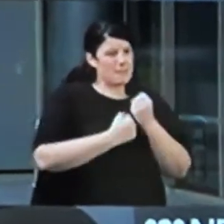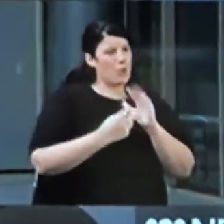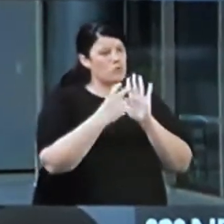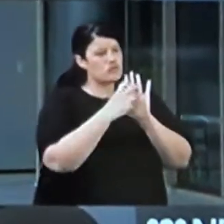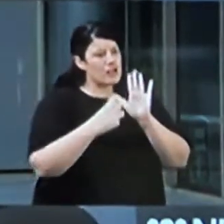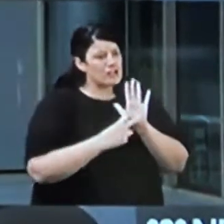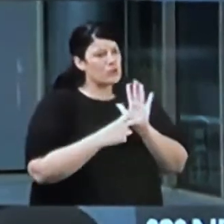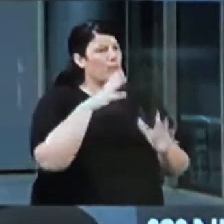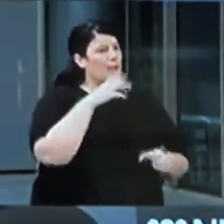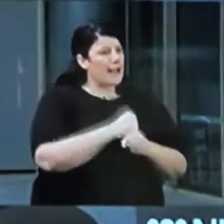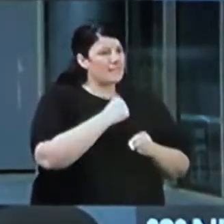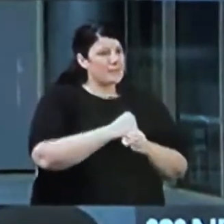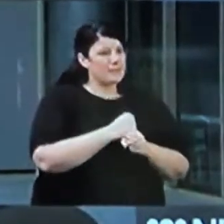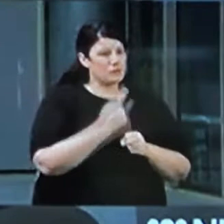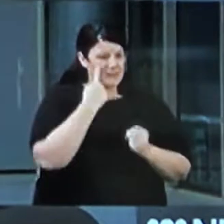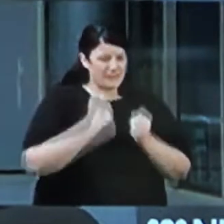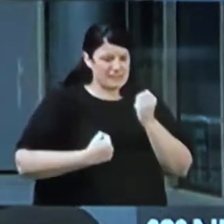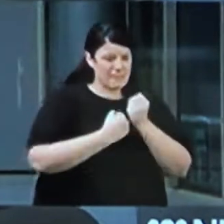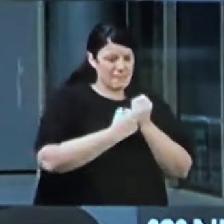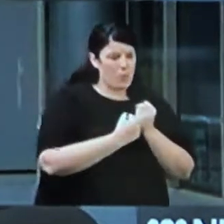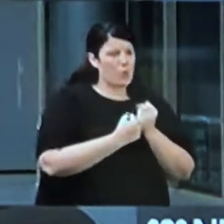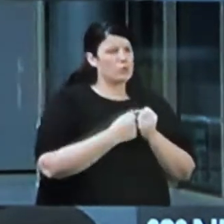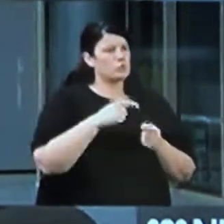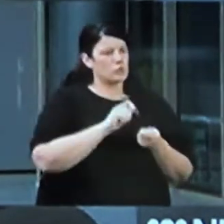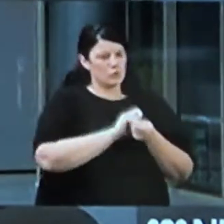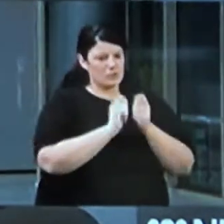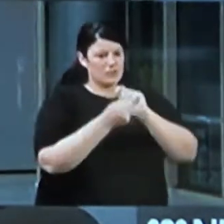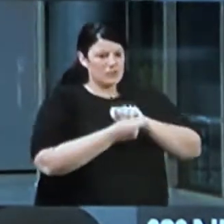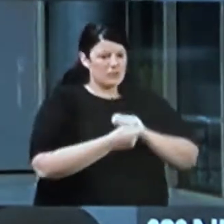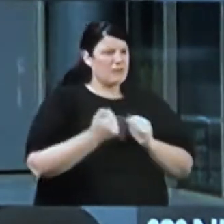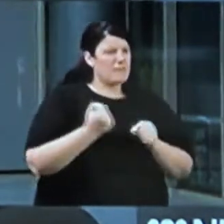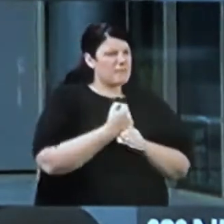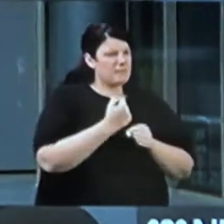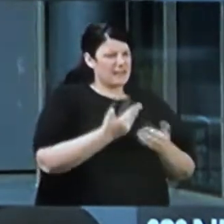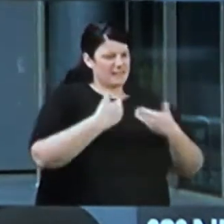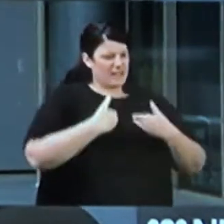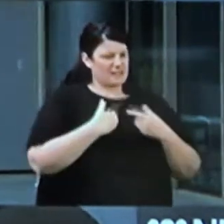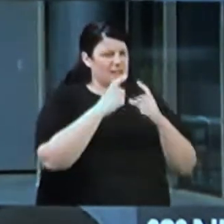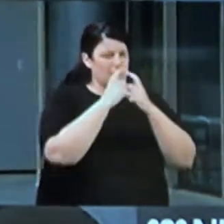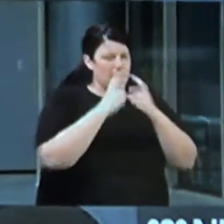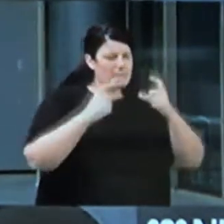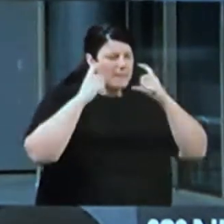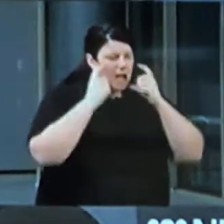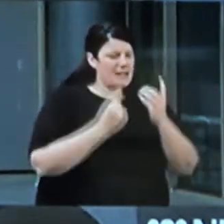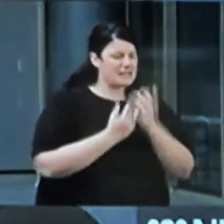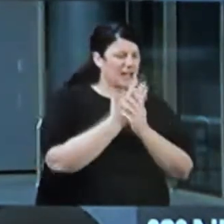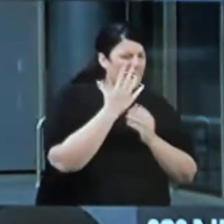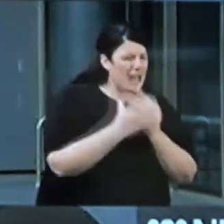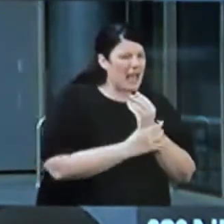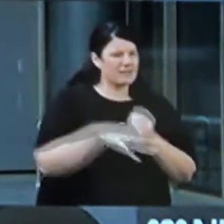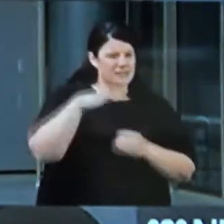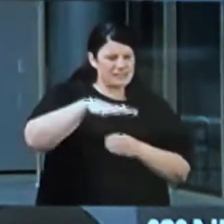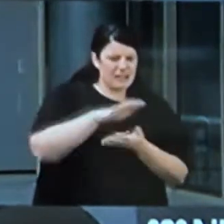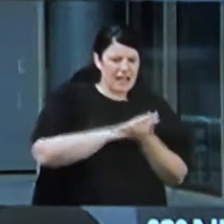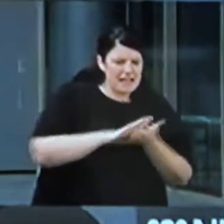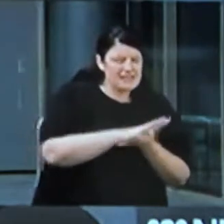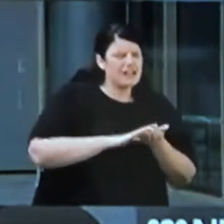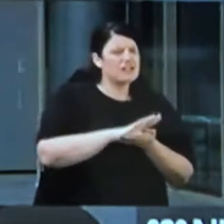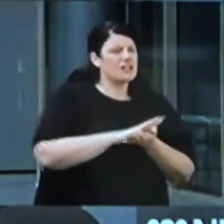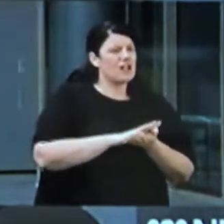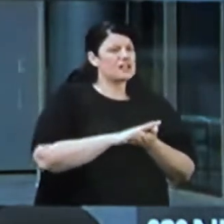and register with us to see how they could support us in retooling to provide vital medical supplies which we need, we had